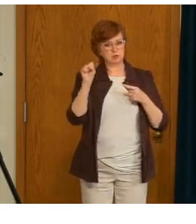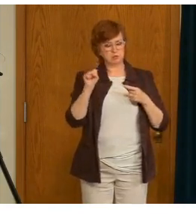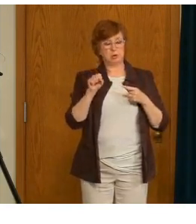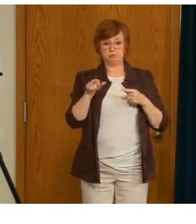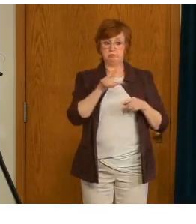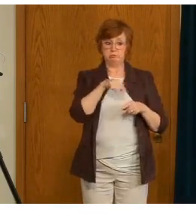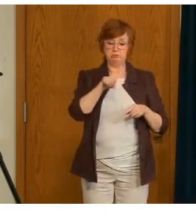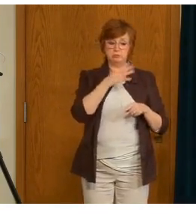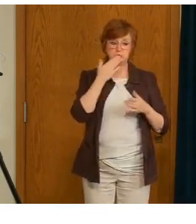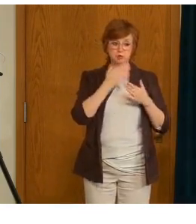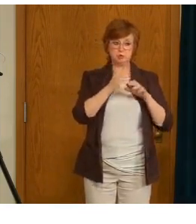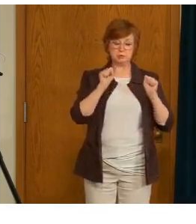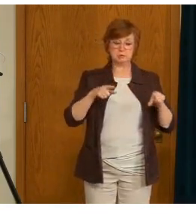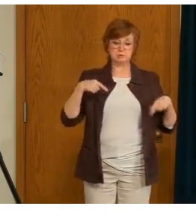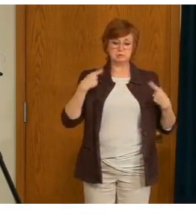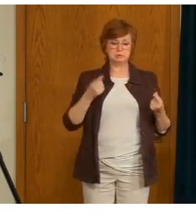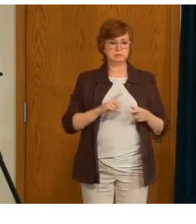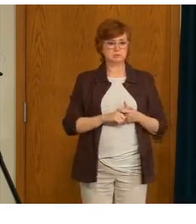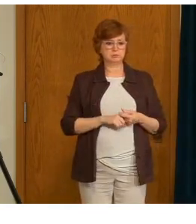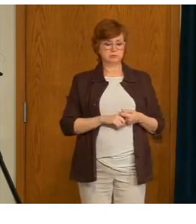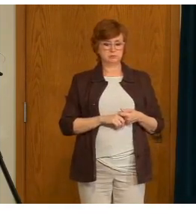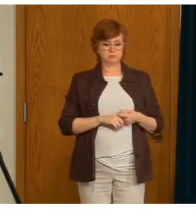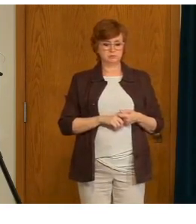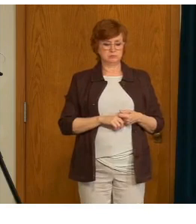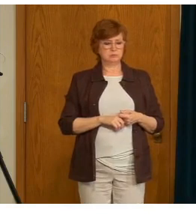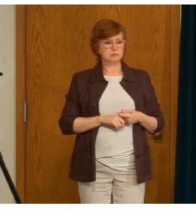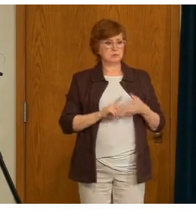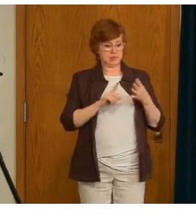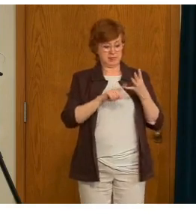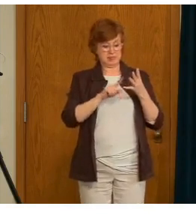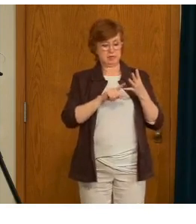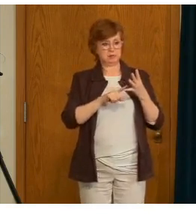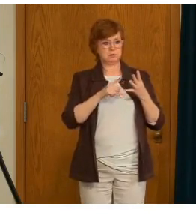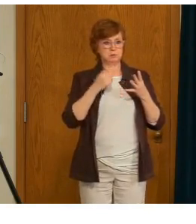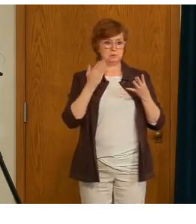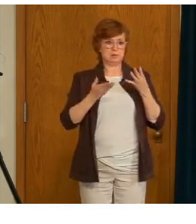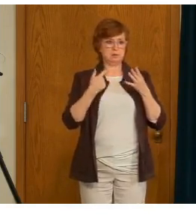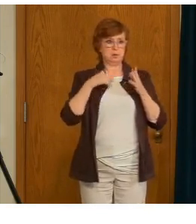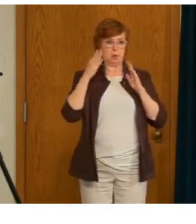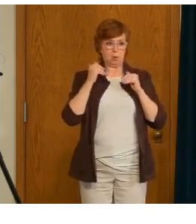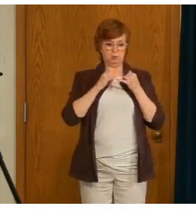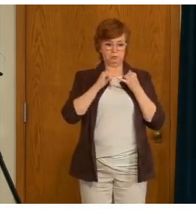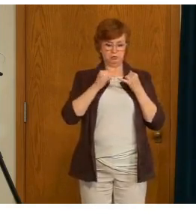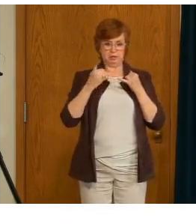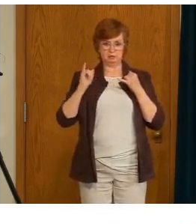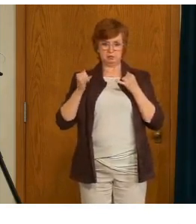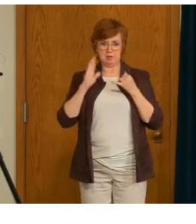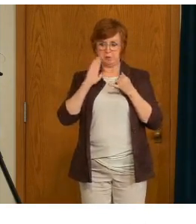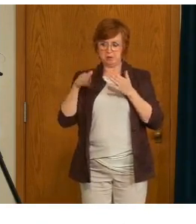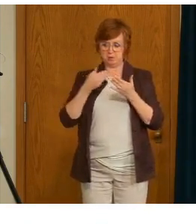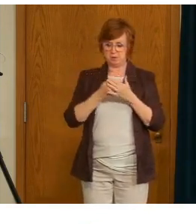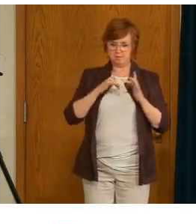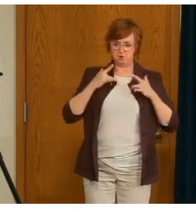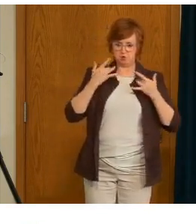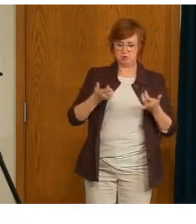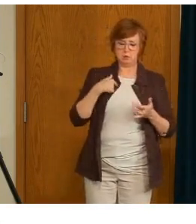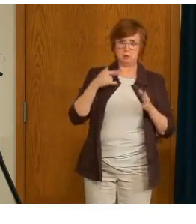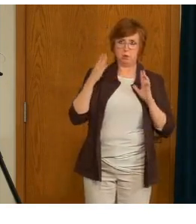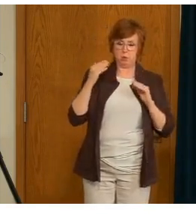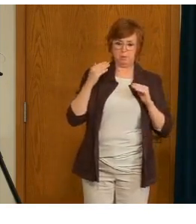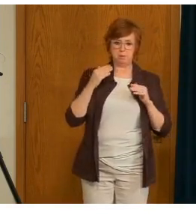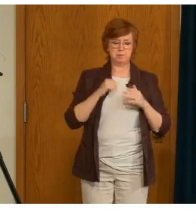appointments. If there's an opportunity, if we get a shipment in early, we're hoping that Johnson & Johnson comes in early. If